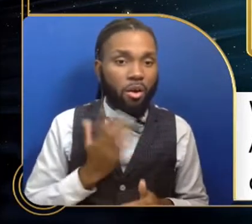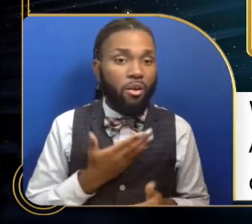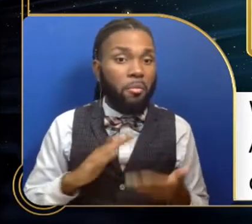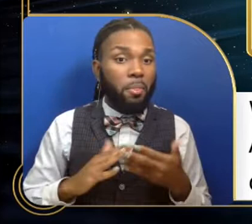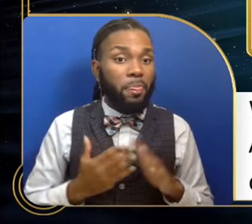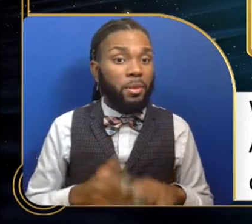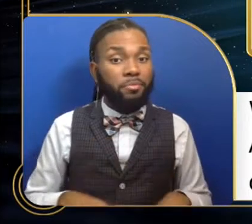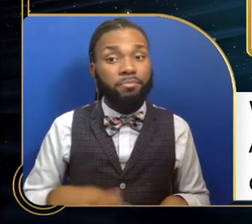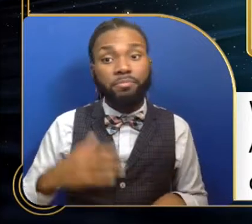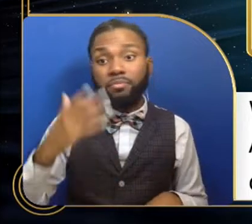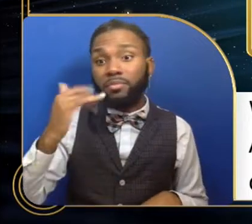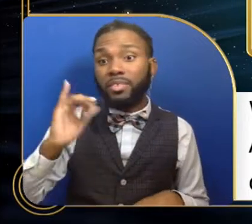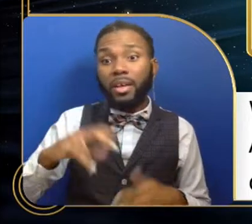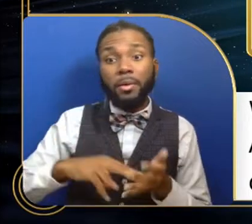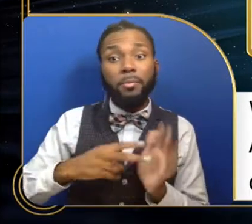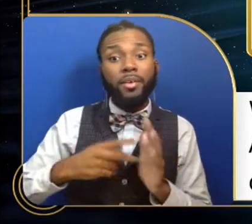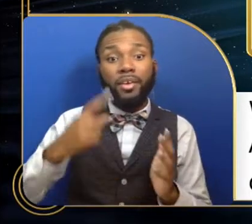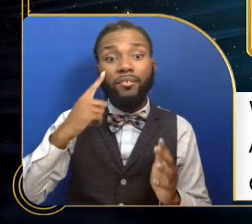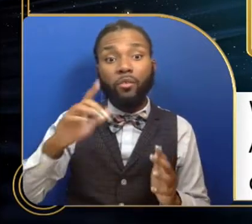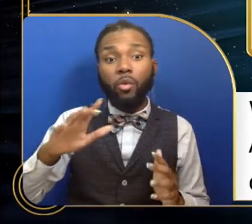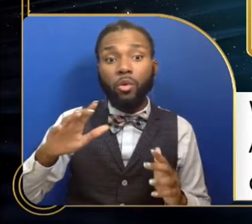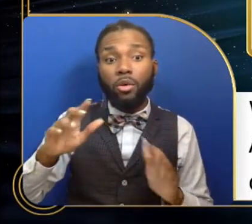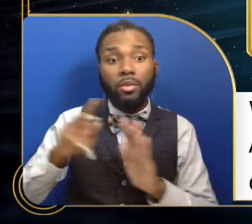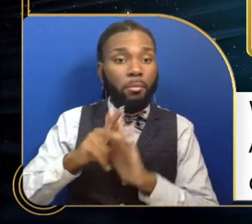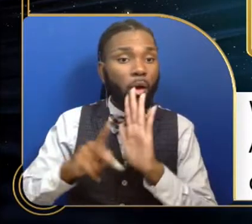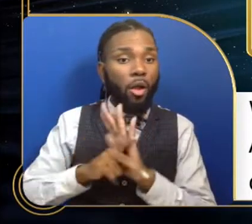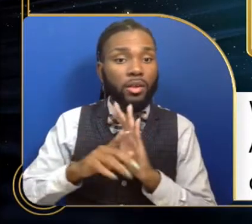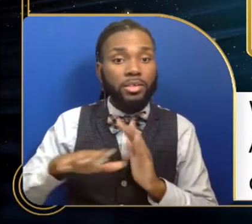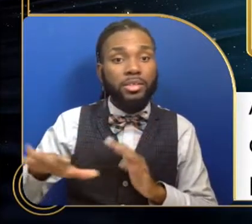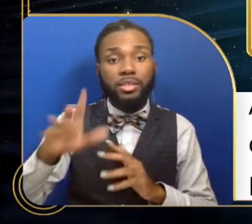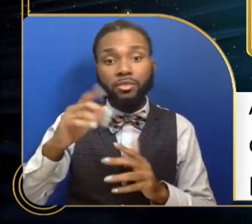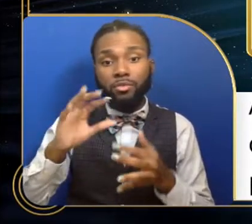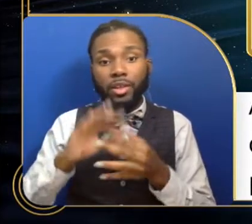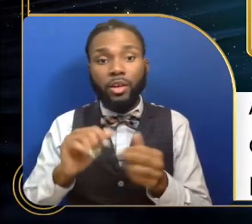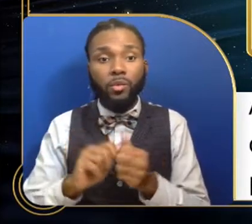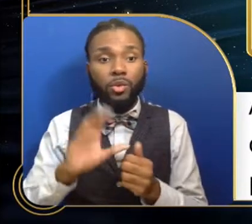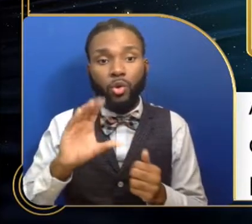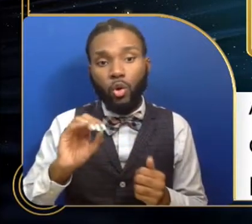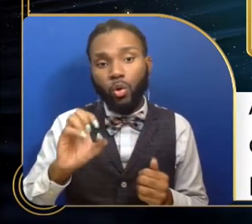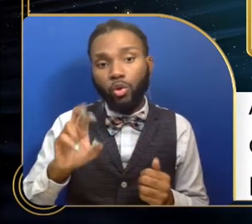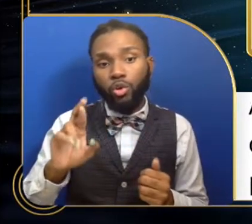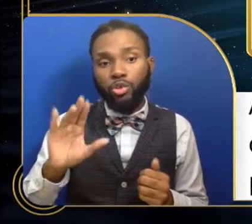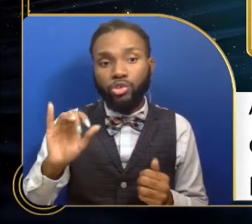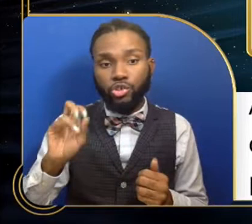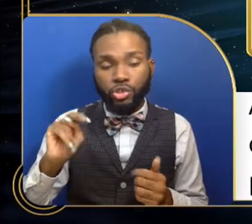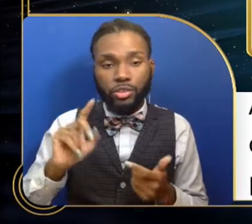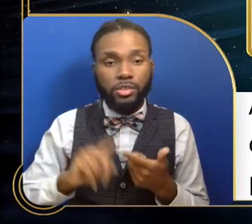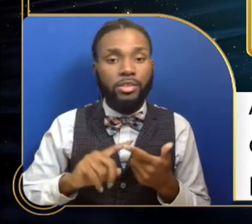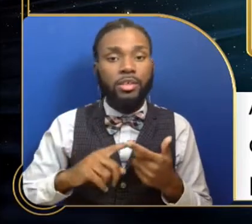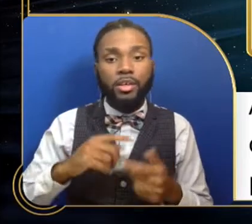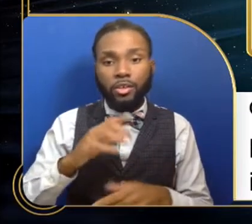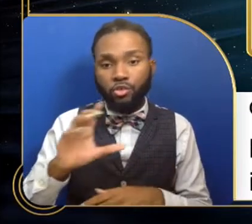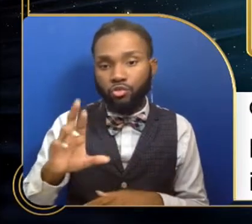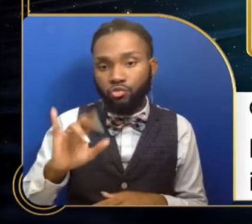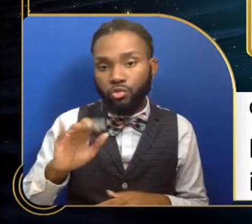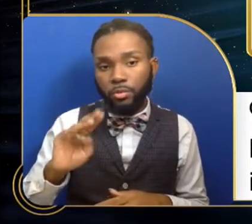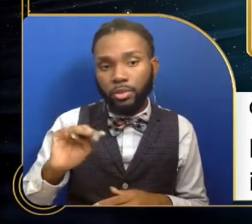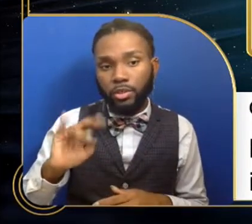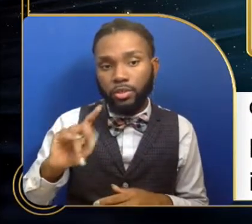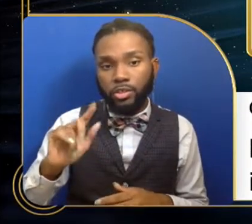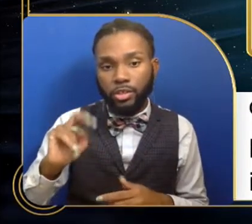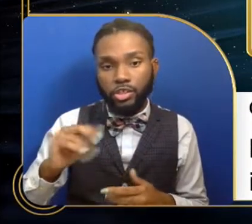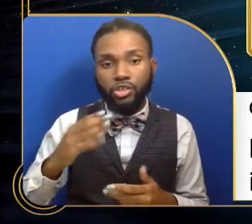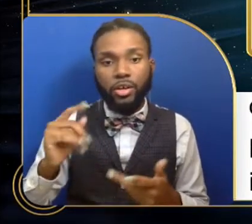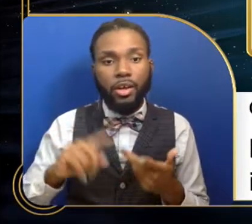is to the policies of coercion, of criminalization, and institutionalization. I've never seen anything like it in all my